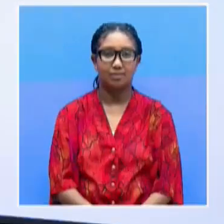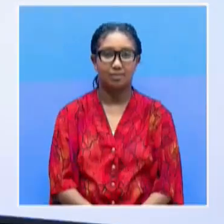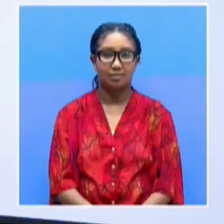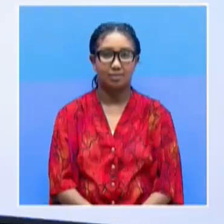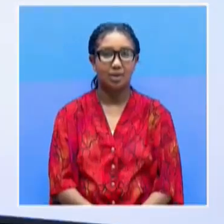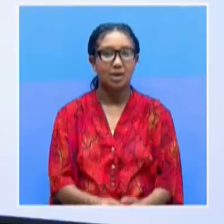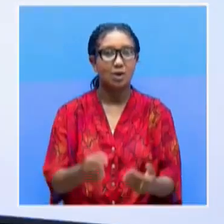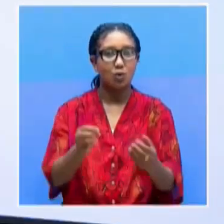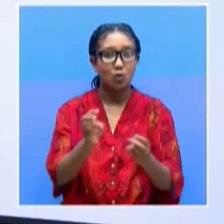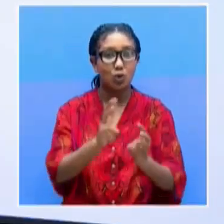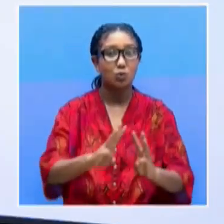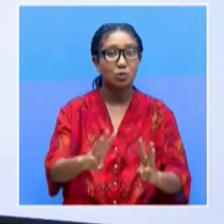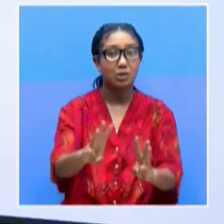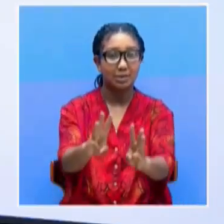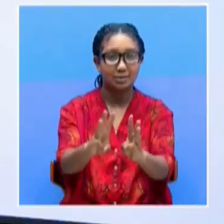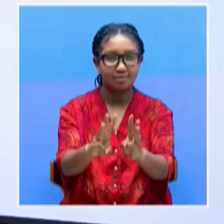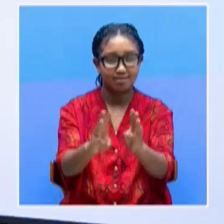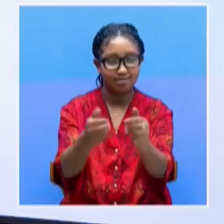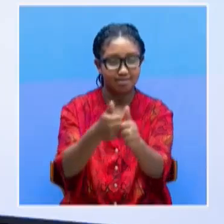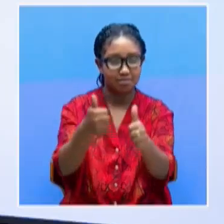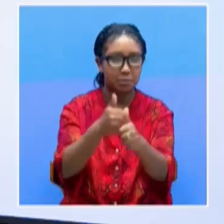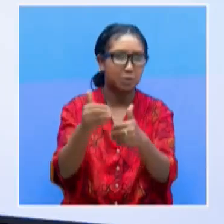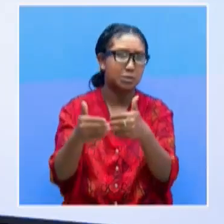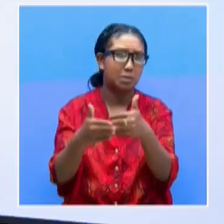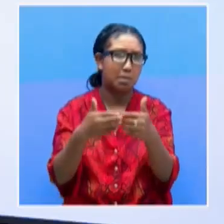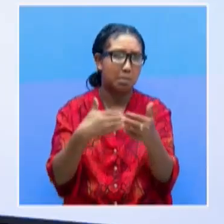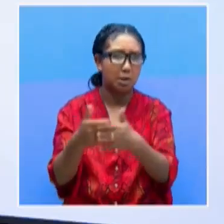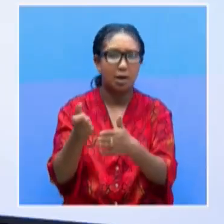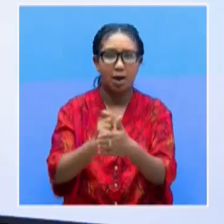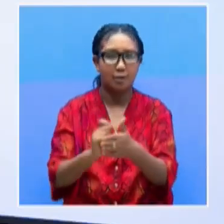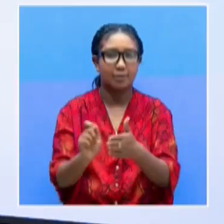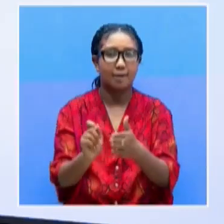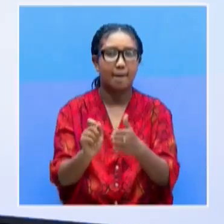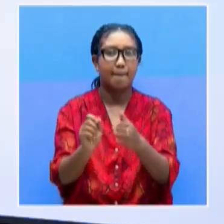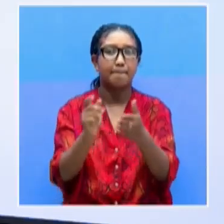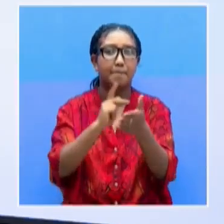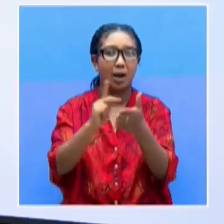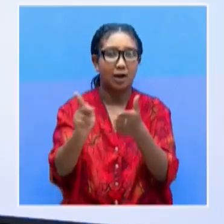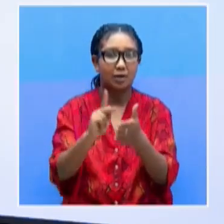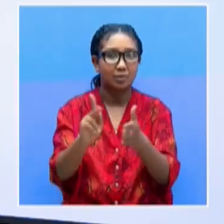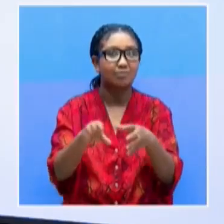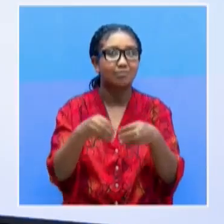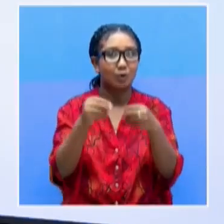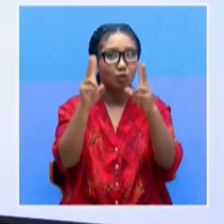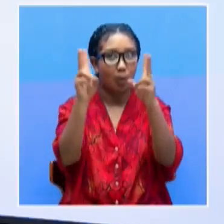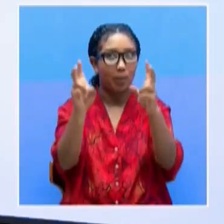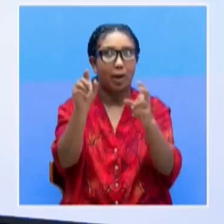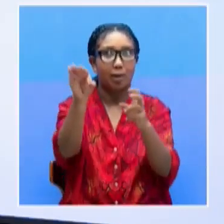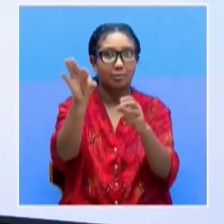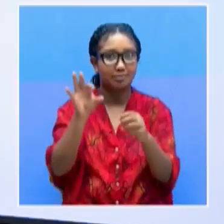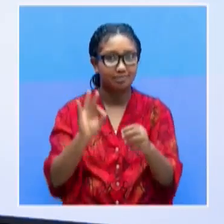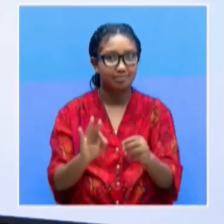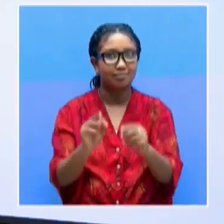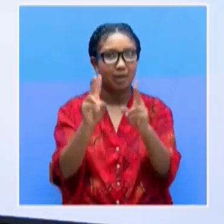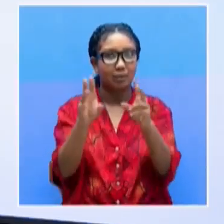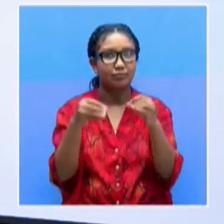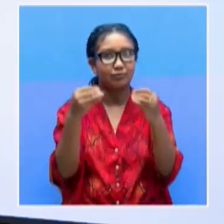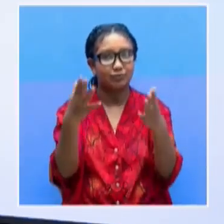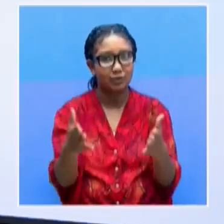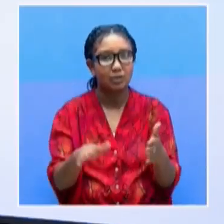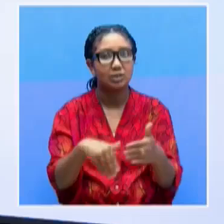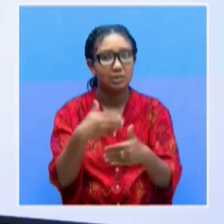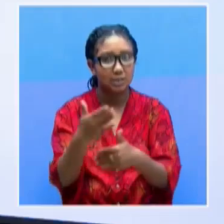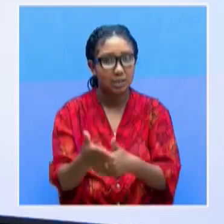We use this pattern and we can simply write a paragraph. Just give a topic, give a title, and